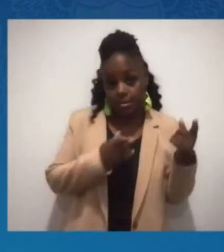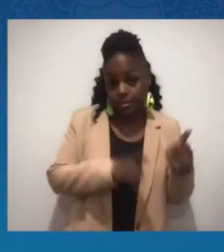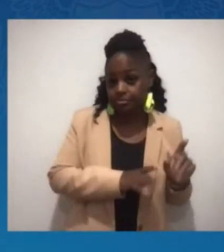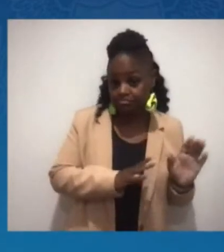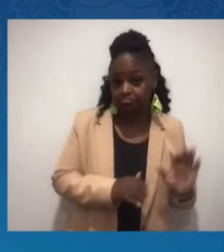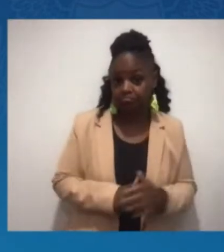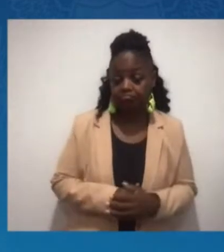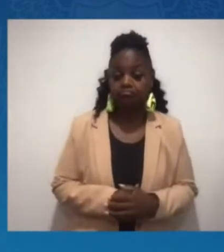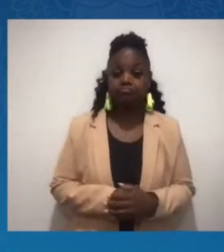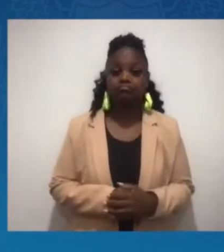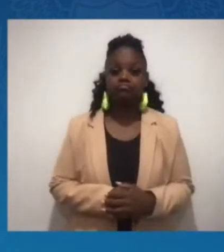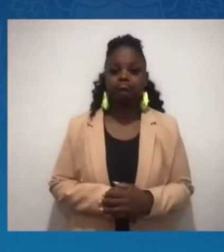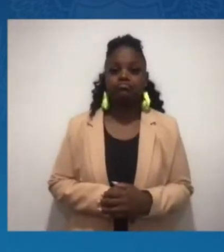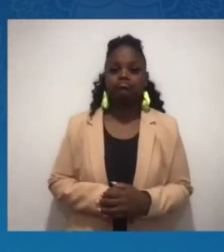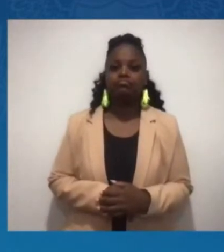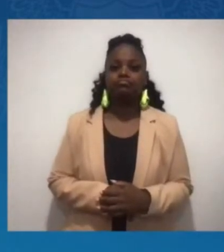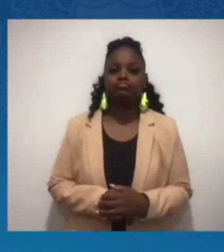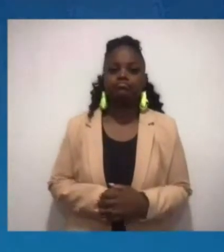Thank you.